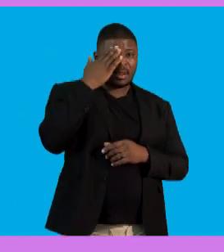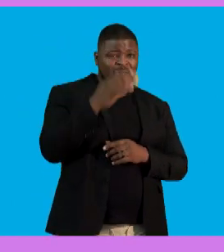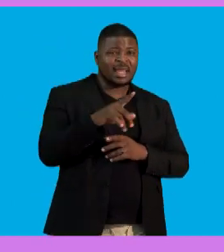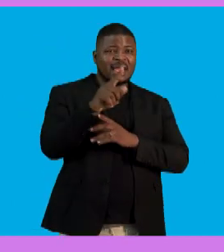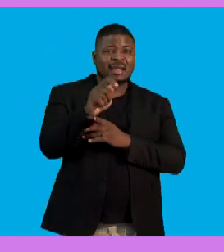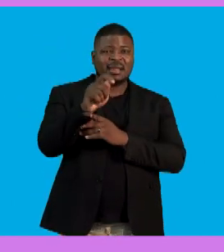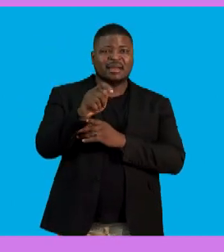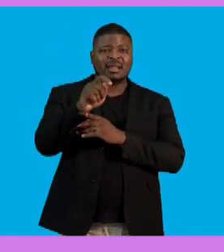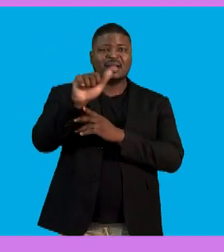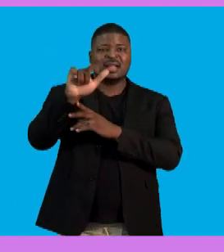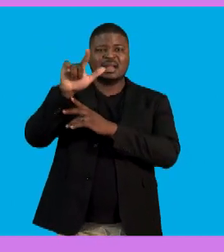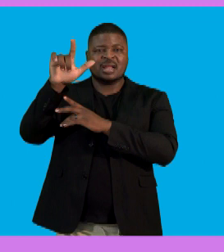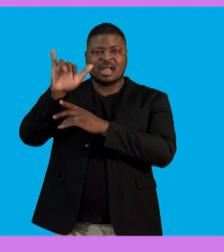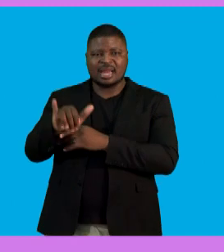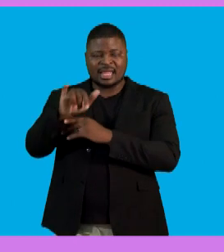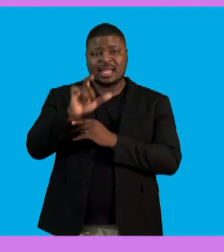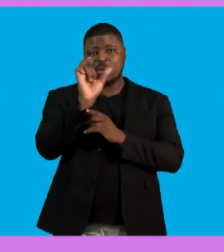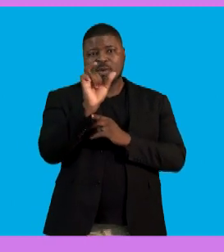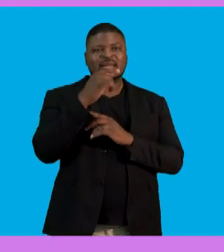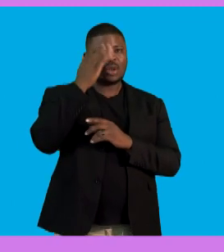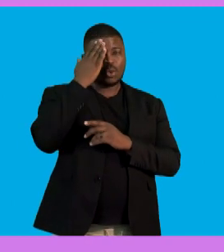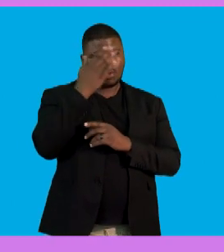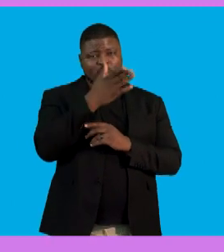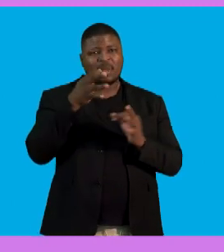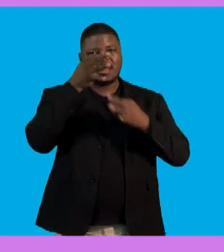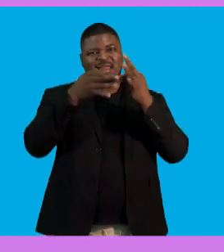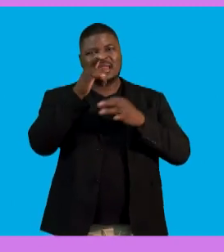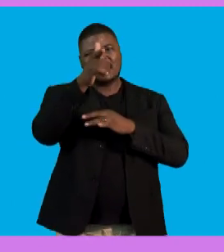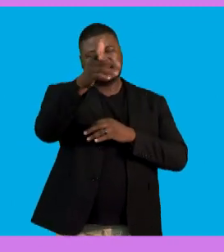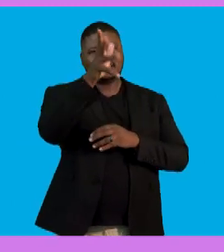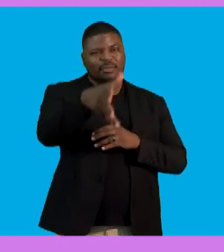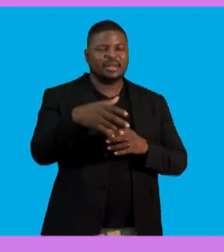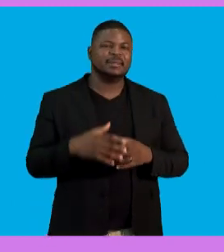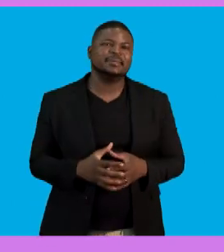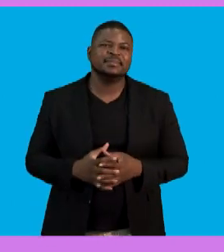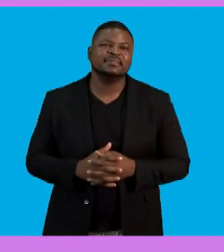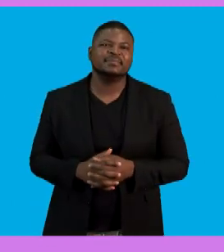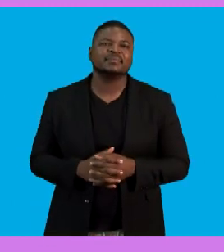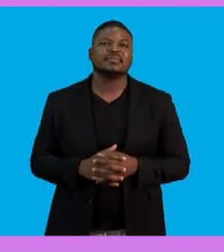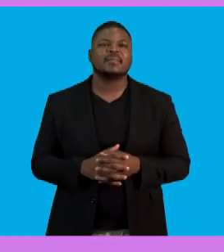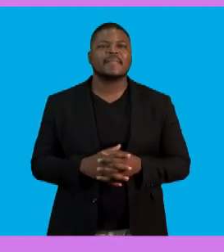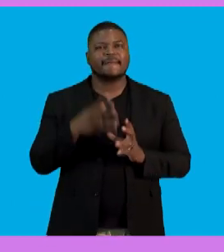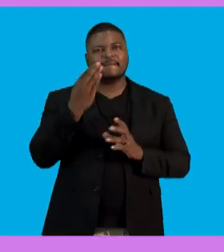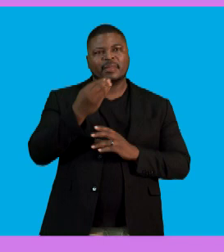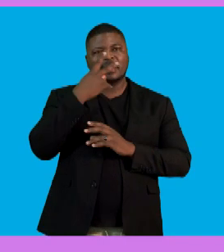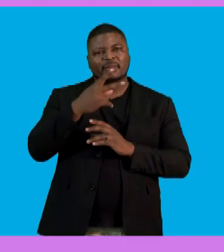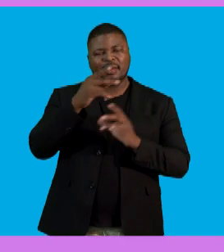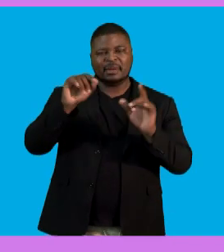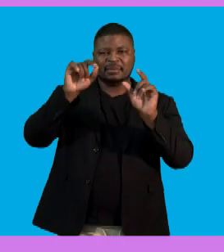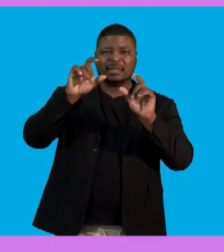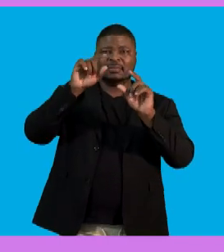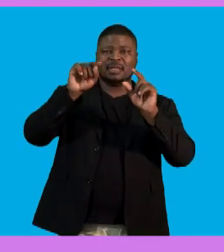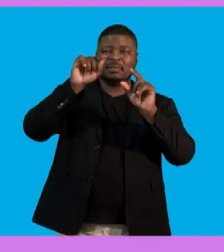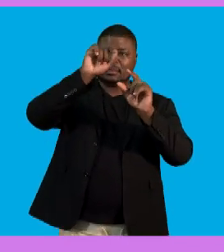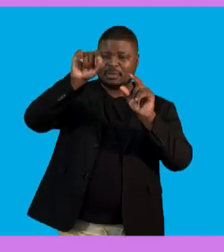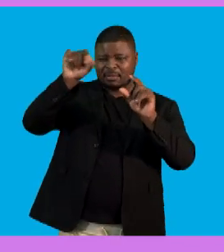tally, but we'll get to that a bit later. Let's go to the next slide. We start with the data handling cycle. And if you look at this, if you see the arrows, you'll